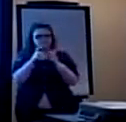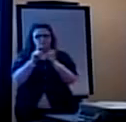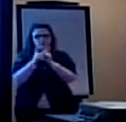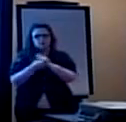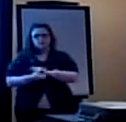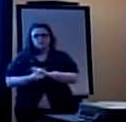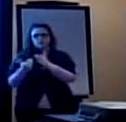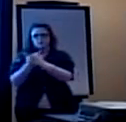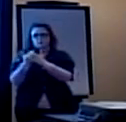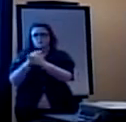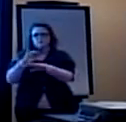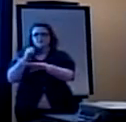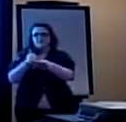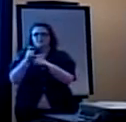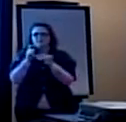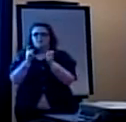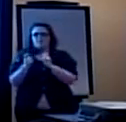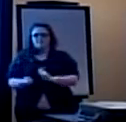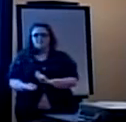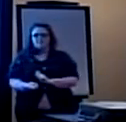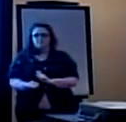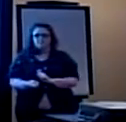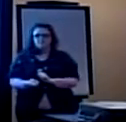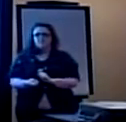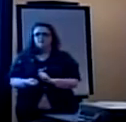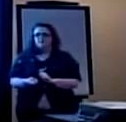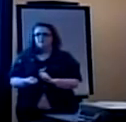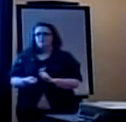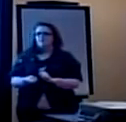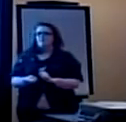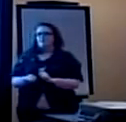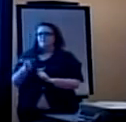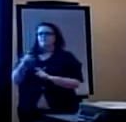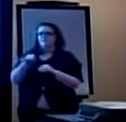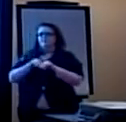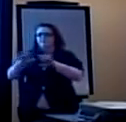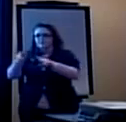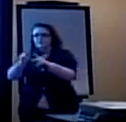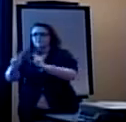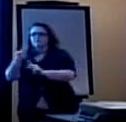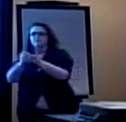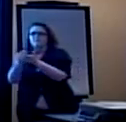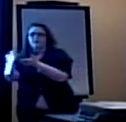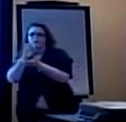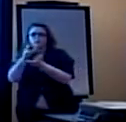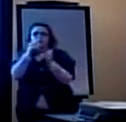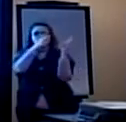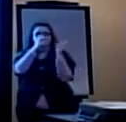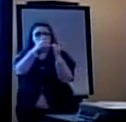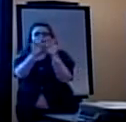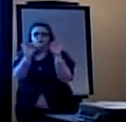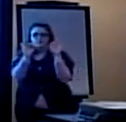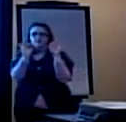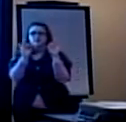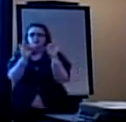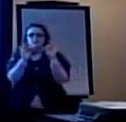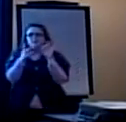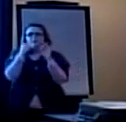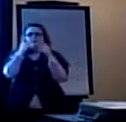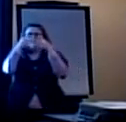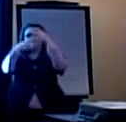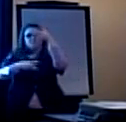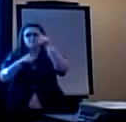version, something new. I'll modify it. I'm a modder. And then people will buy this, or they'll download it for free. And you'll see all sorts of games that are